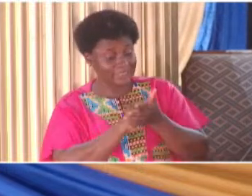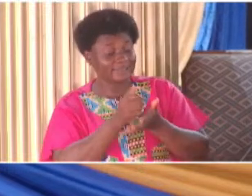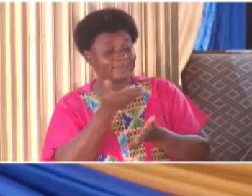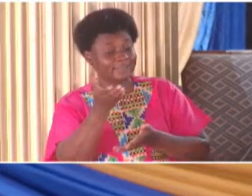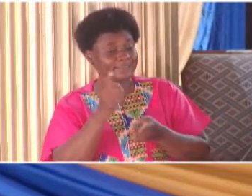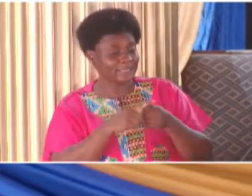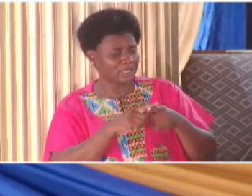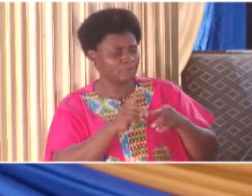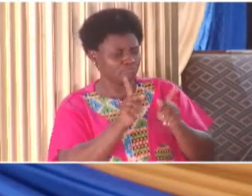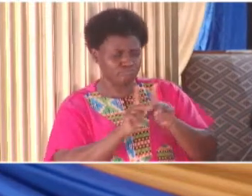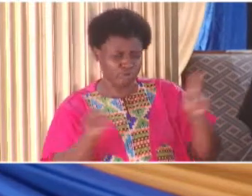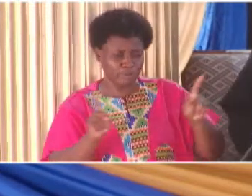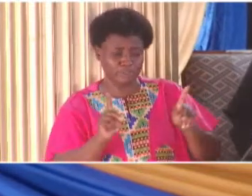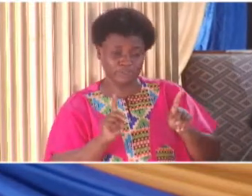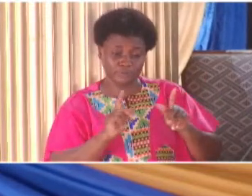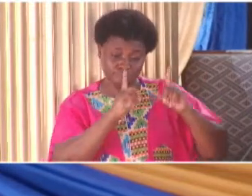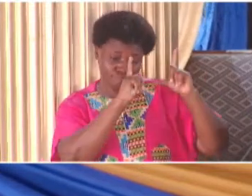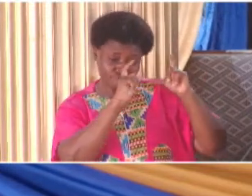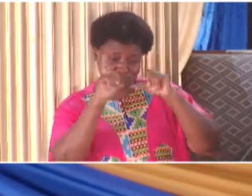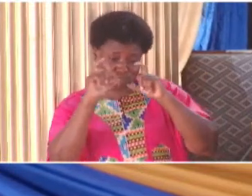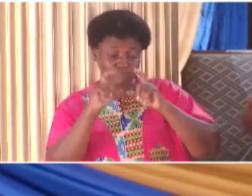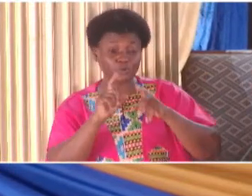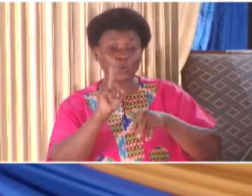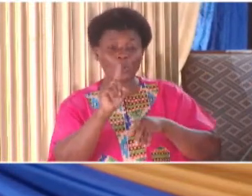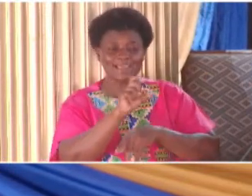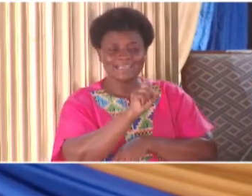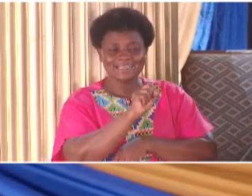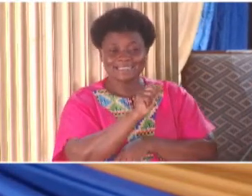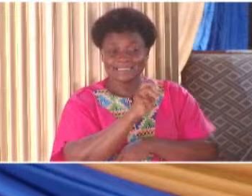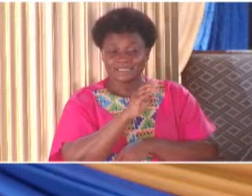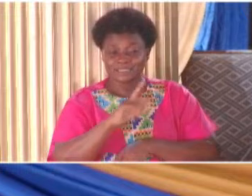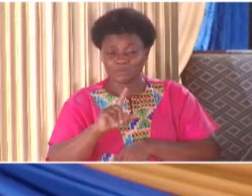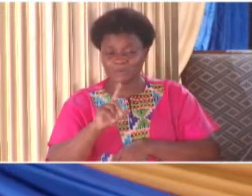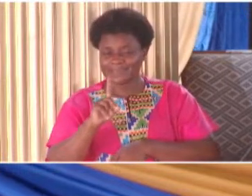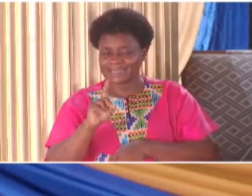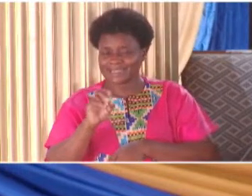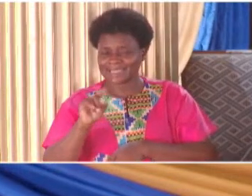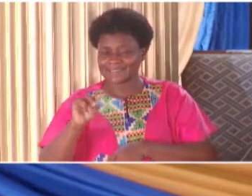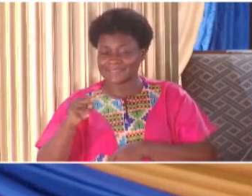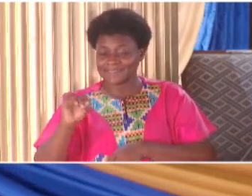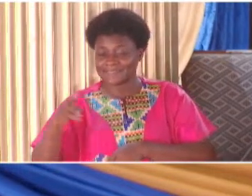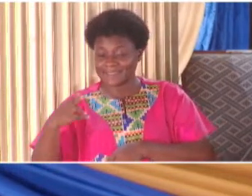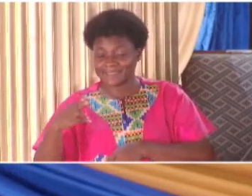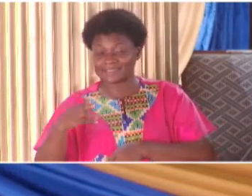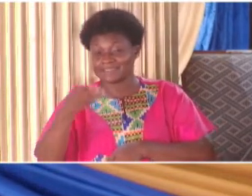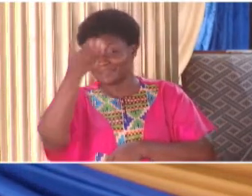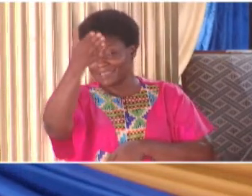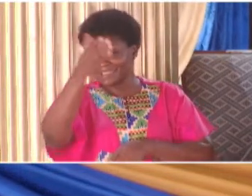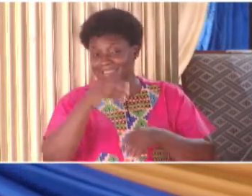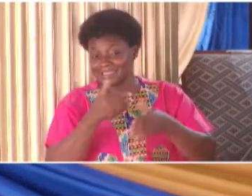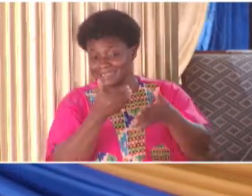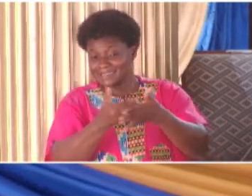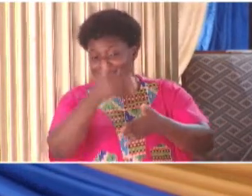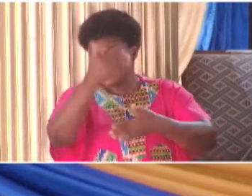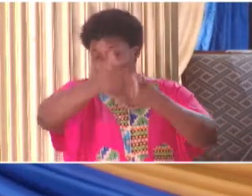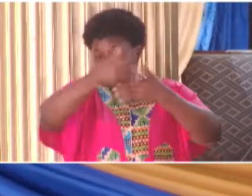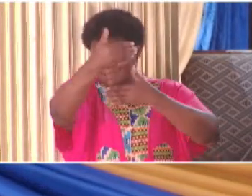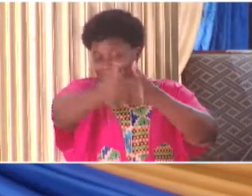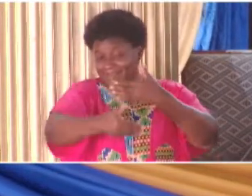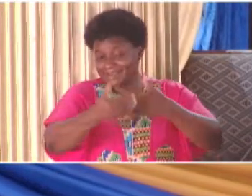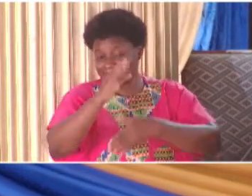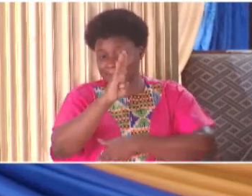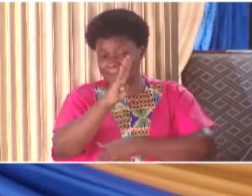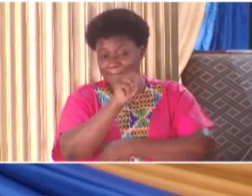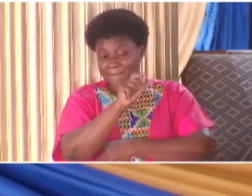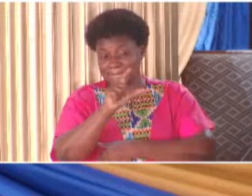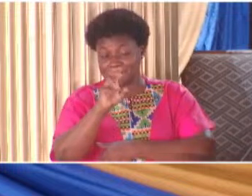commercial photographers stationed at the Samuel Kenneth Abwa Recreational Quadrangle, which is behind the BAM Library, to